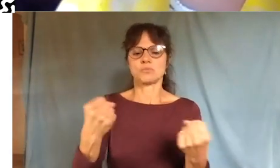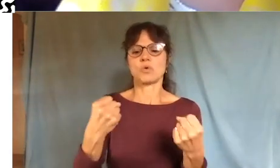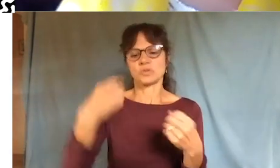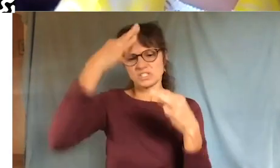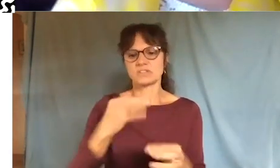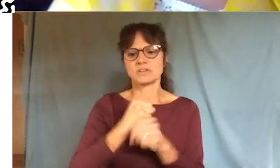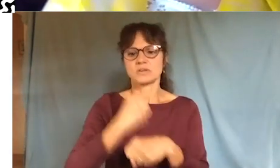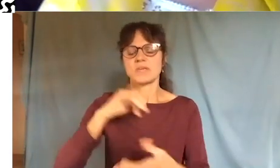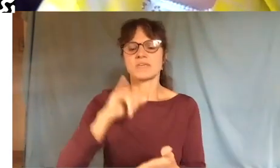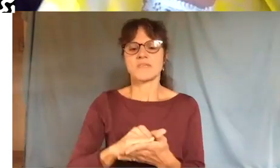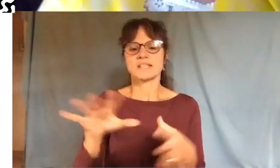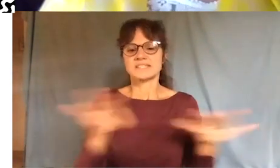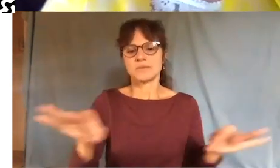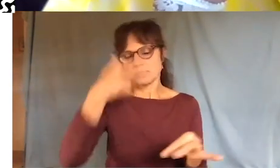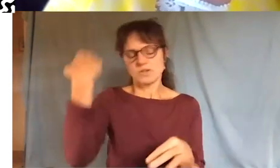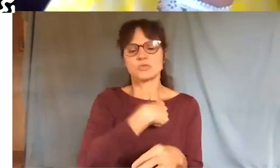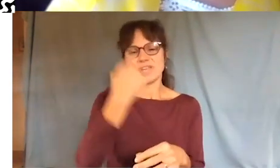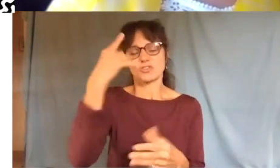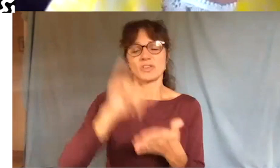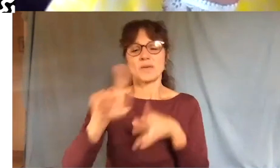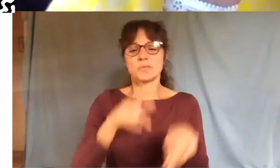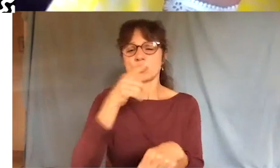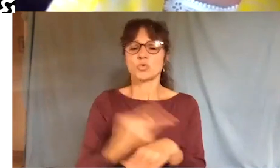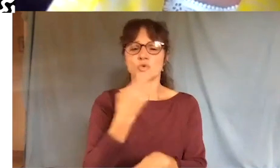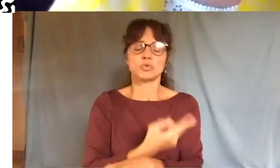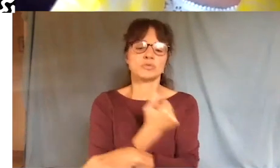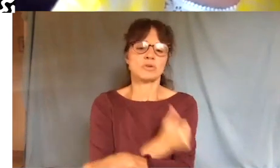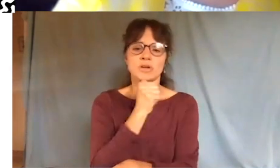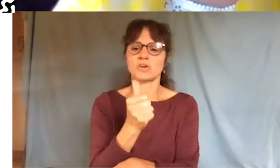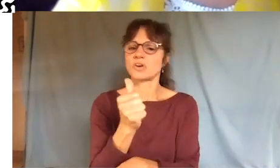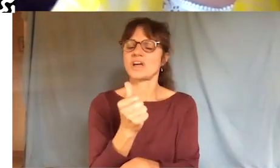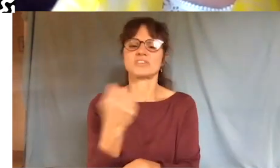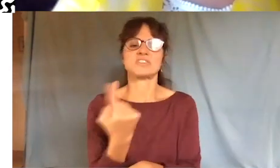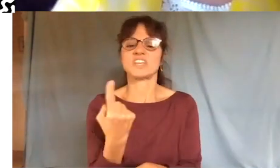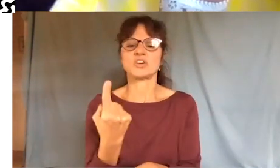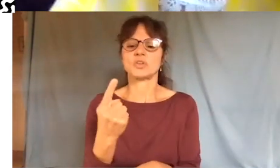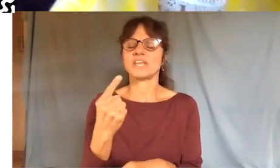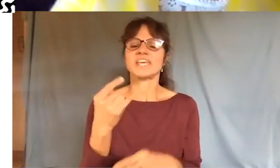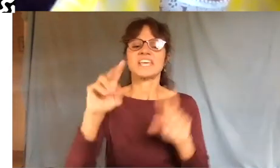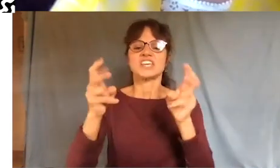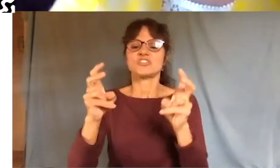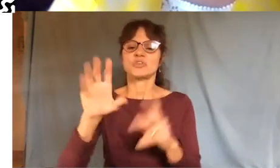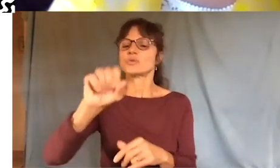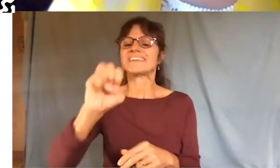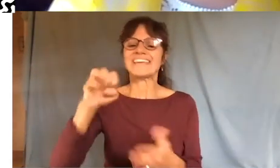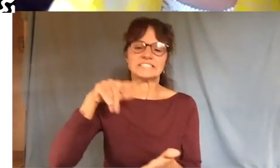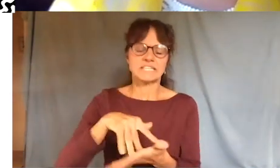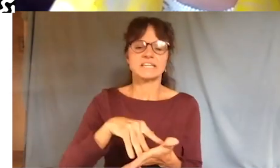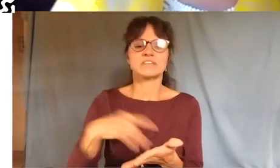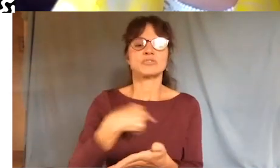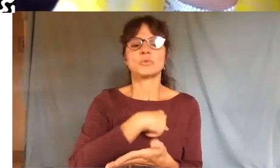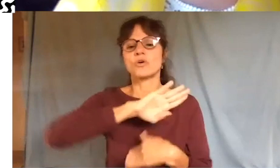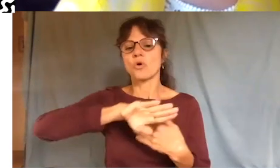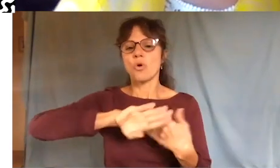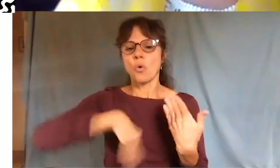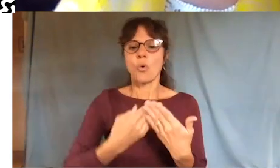North Star statement because we understand that people who use drugs are not single issue case studies. We are whole people